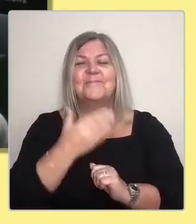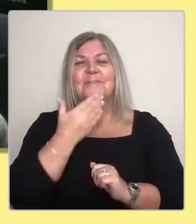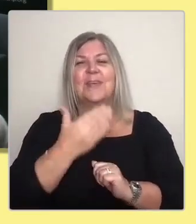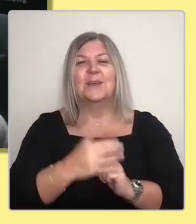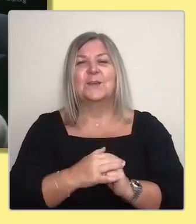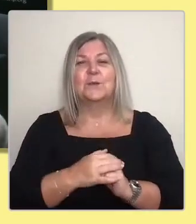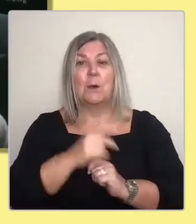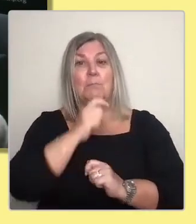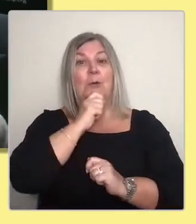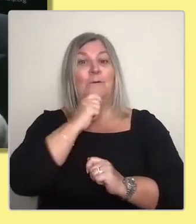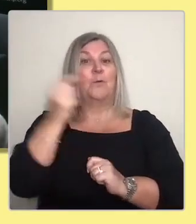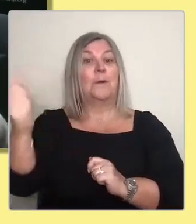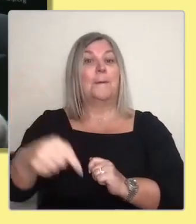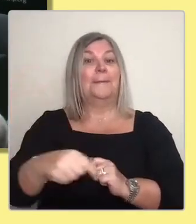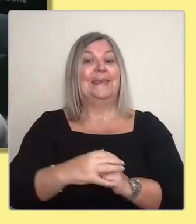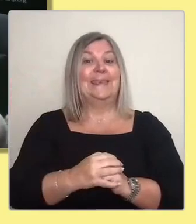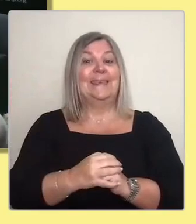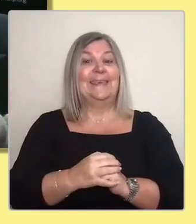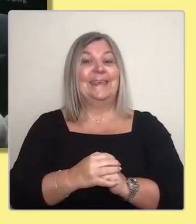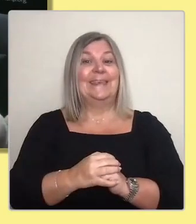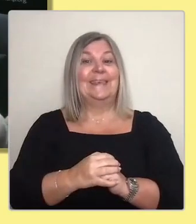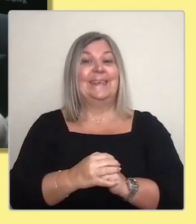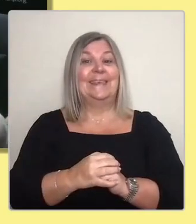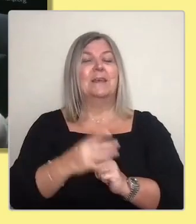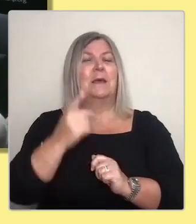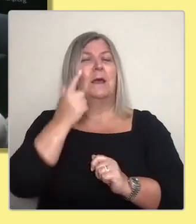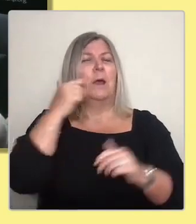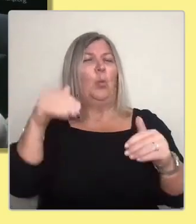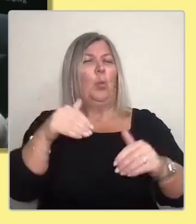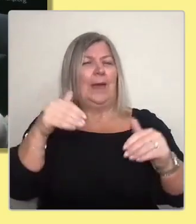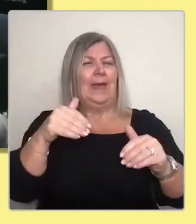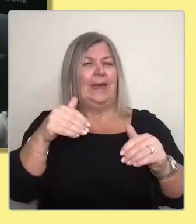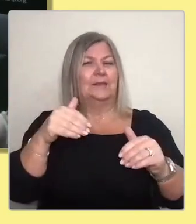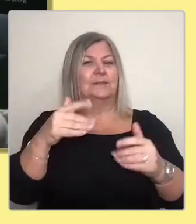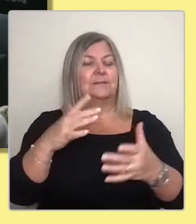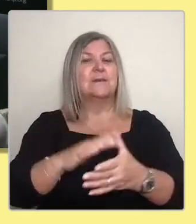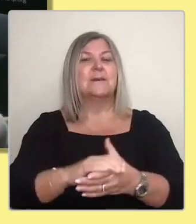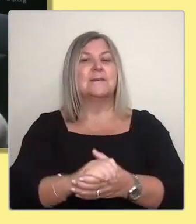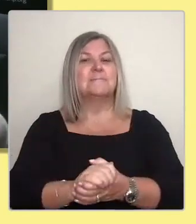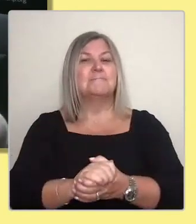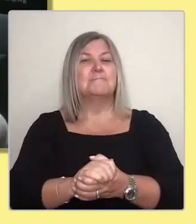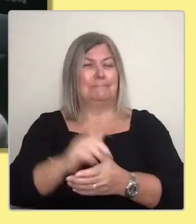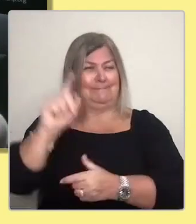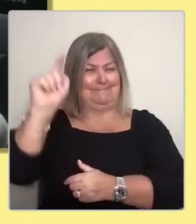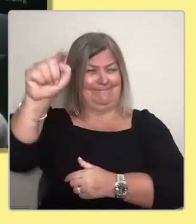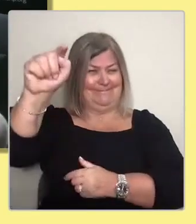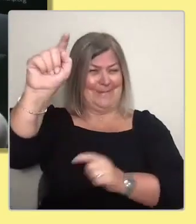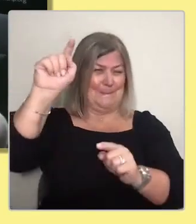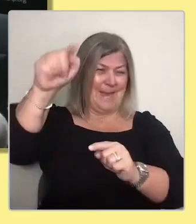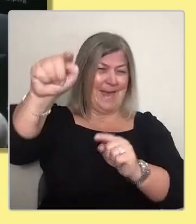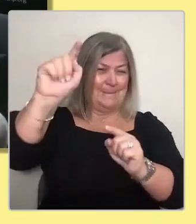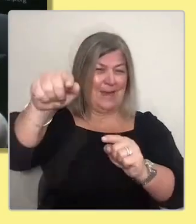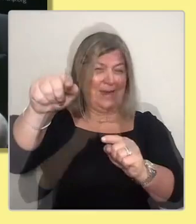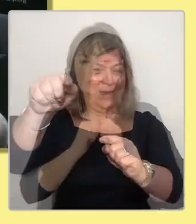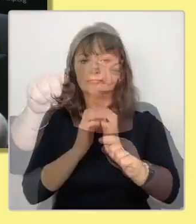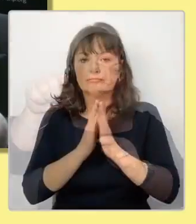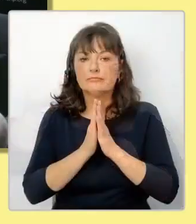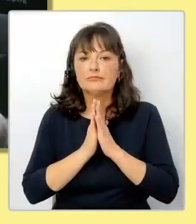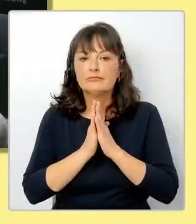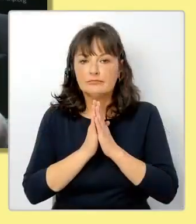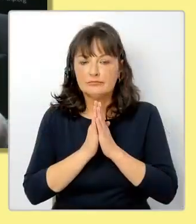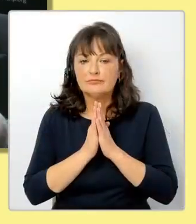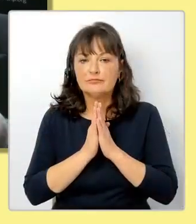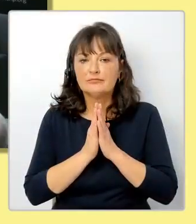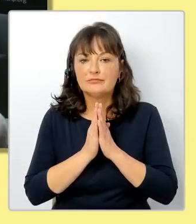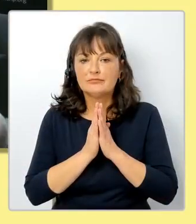Microphone's just on its way to you. You're quite a long way away, so just wait a second. Right up there at the back, third row down,